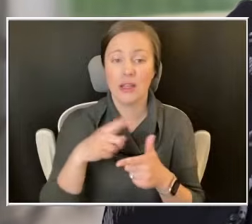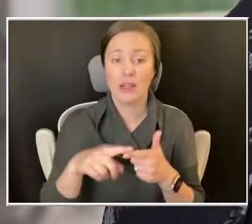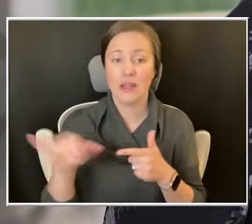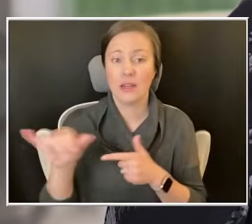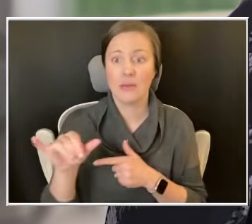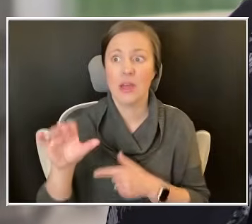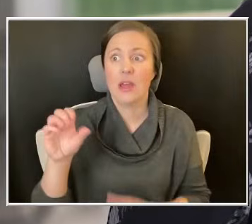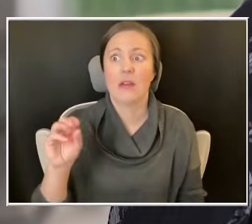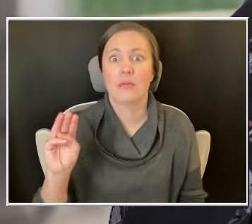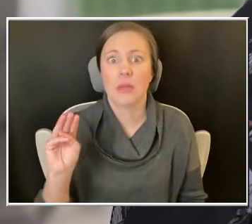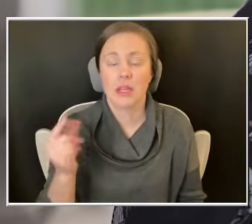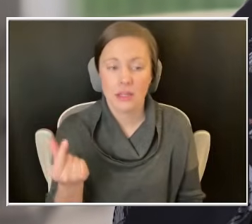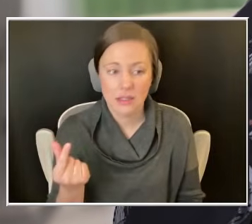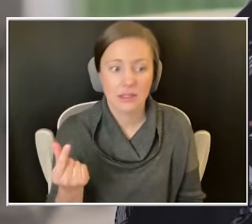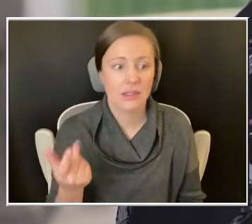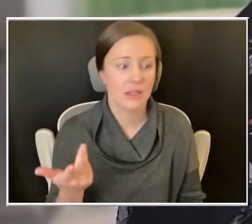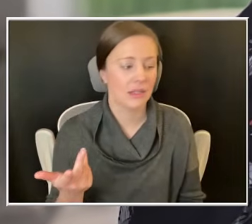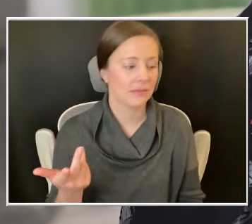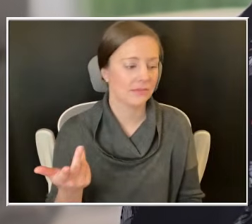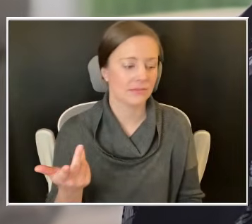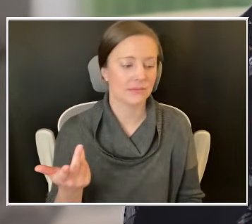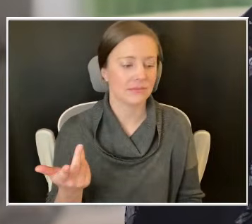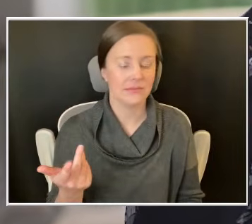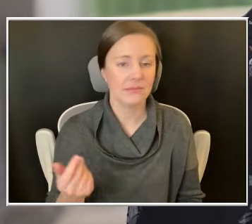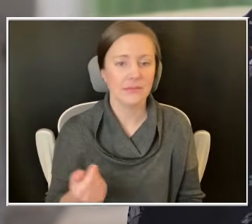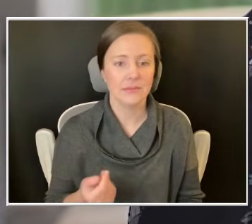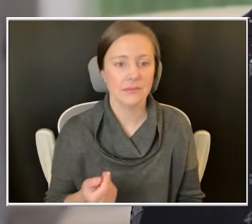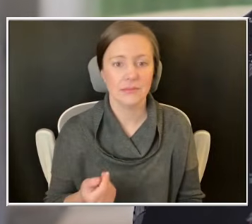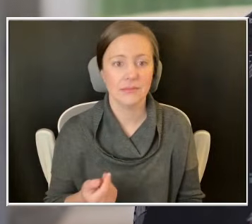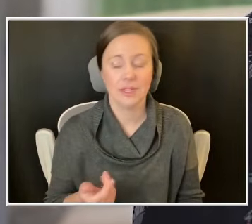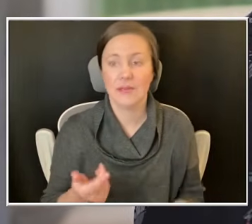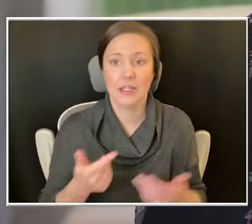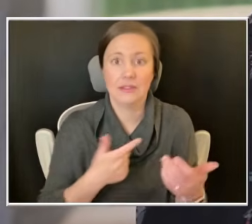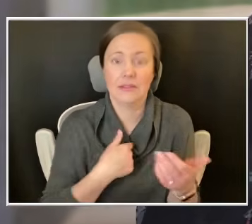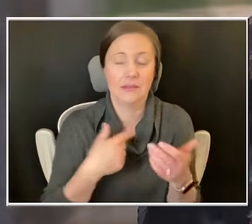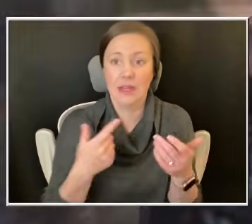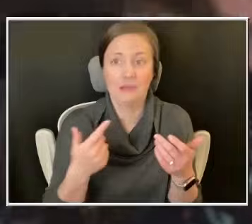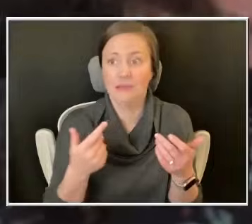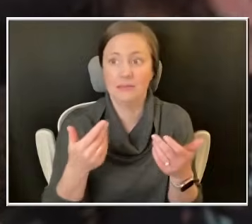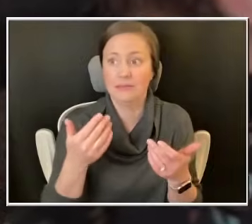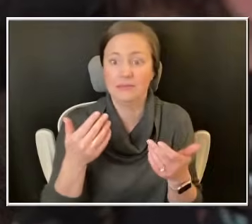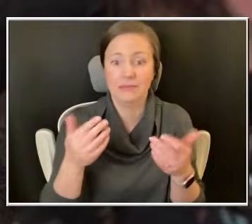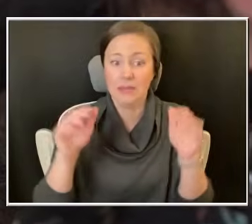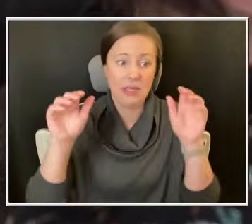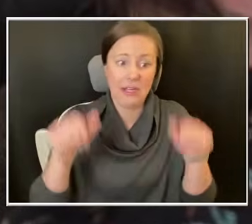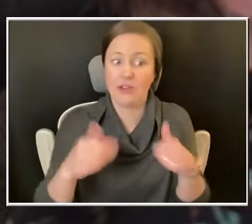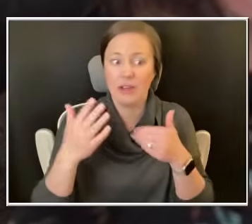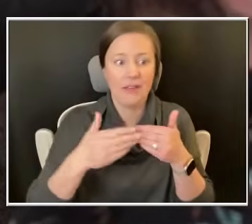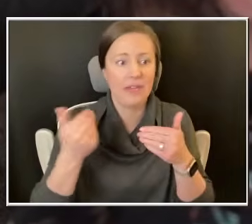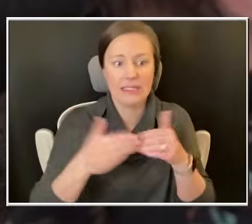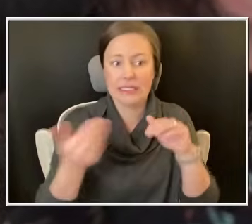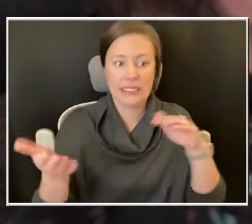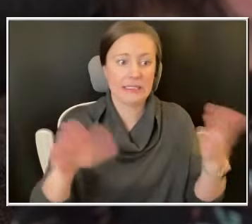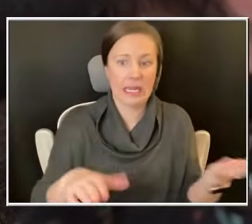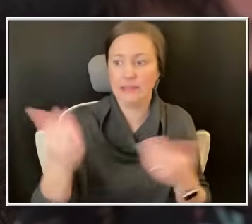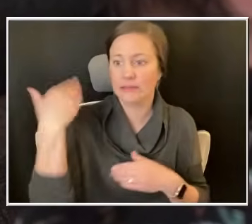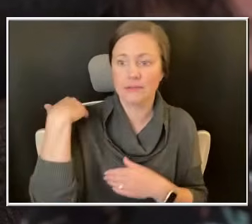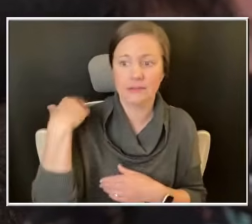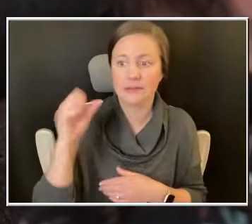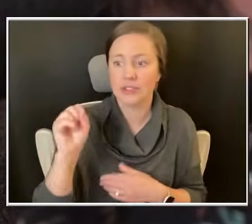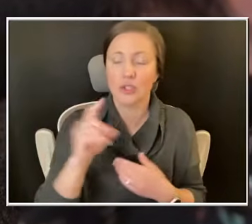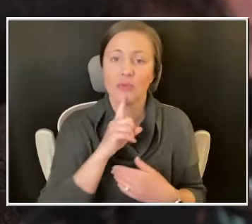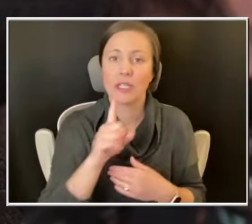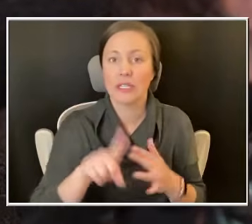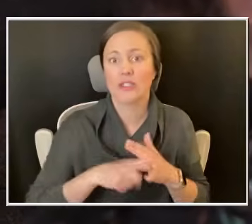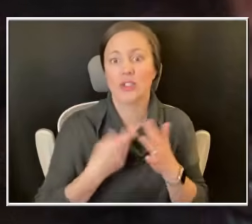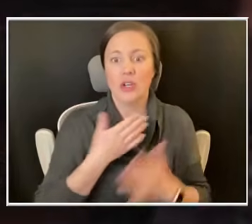like I could have died easily. And so you start appreciating things